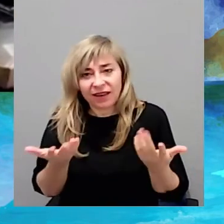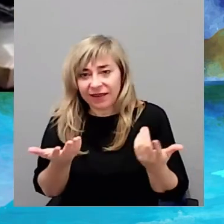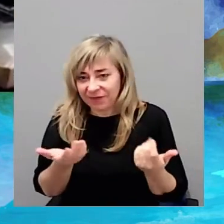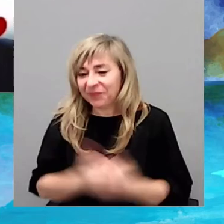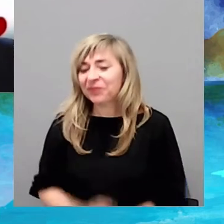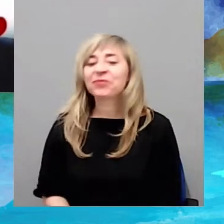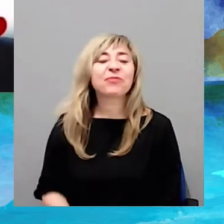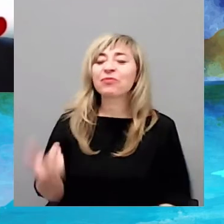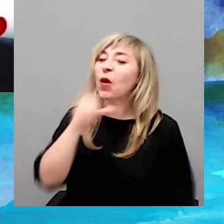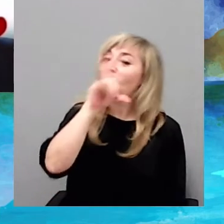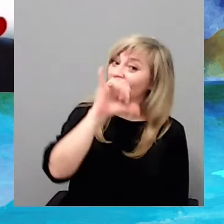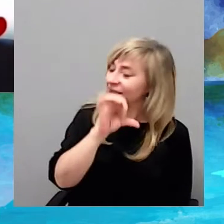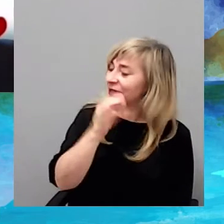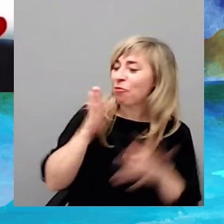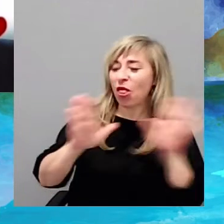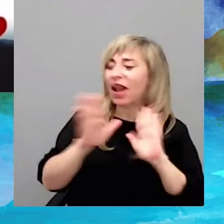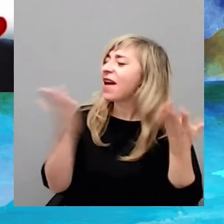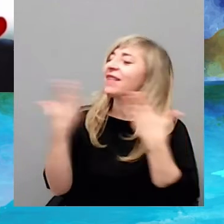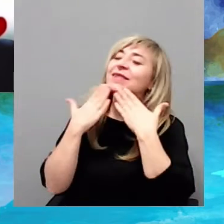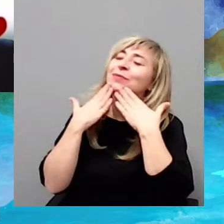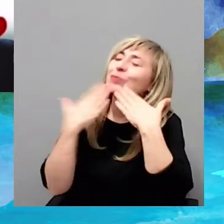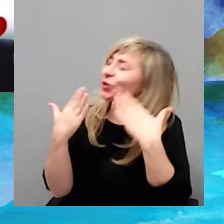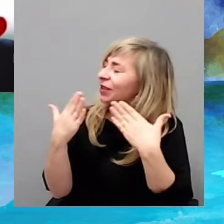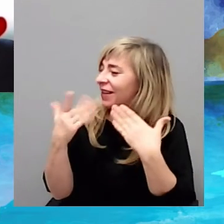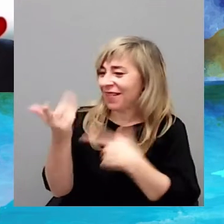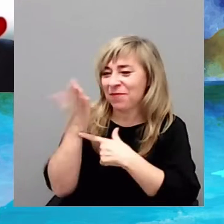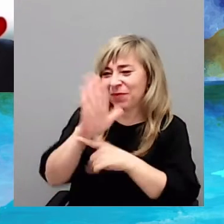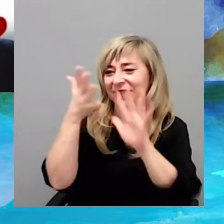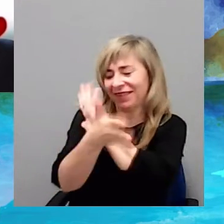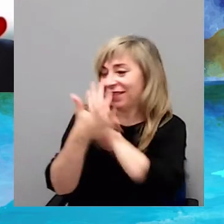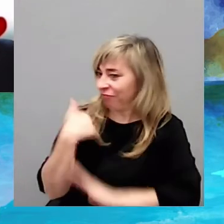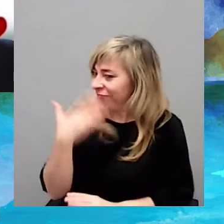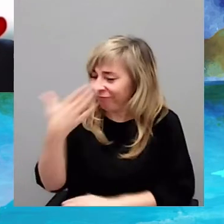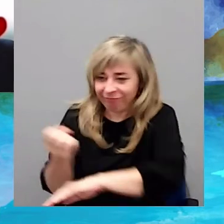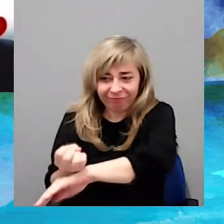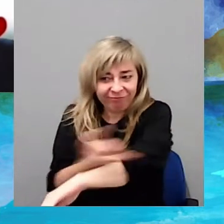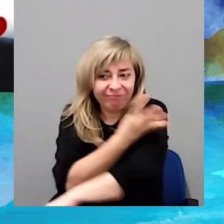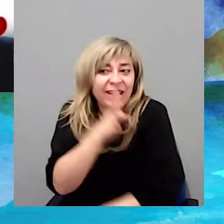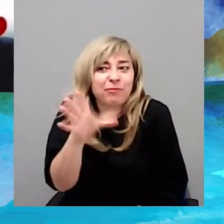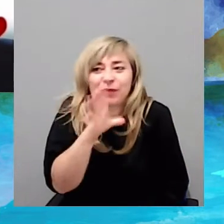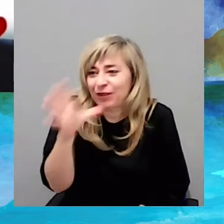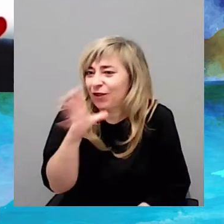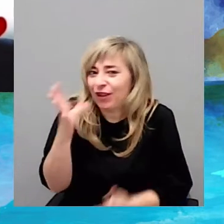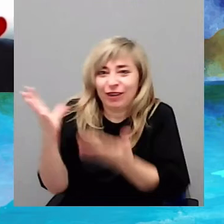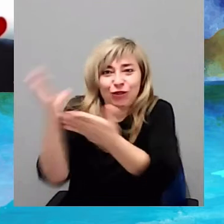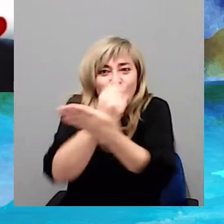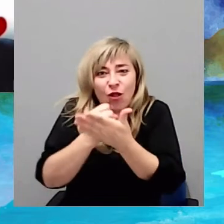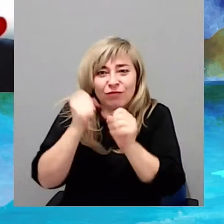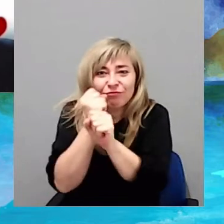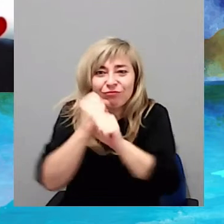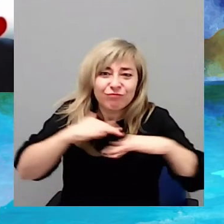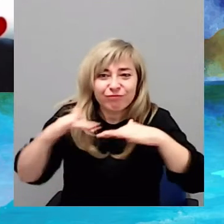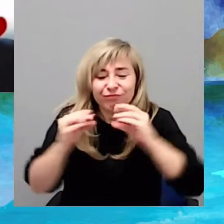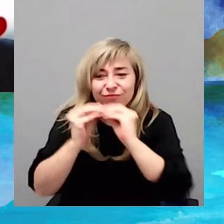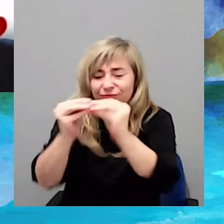la presentación. Y la verdad es que es impresionante lo que estáis haciendo todos. Tú al final has tocado